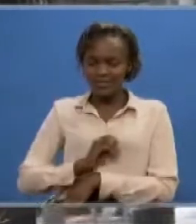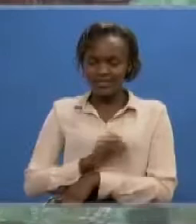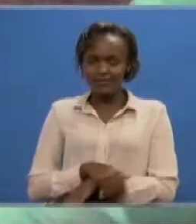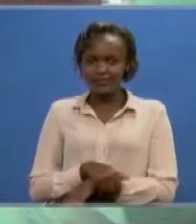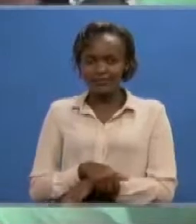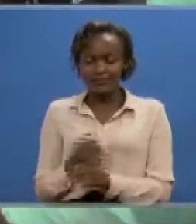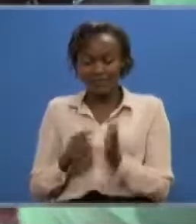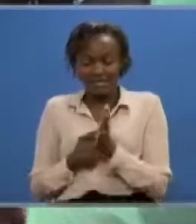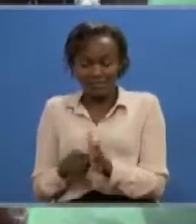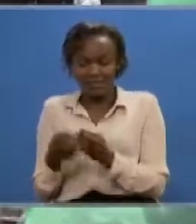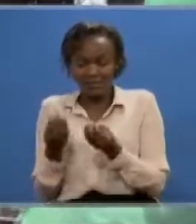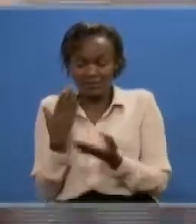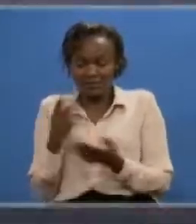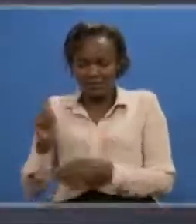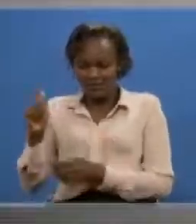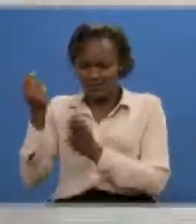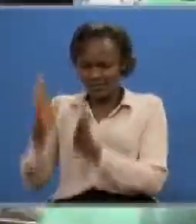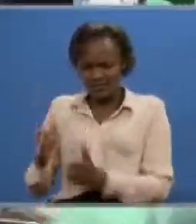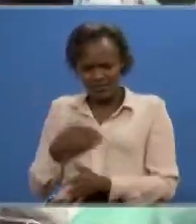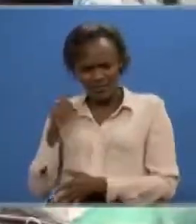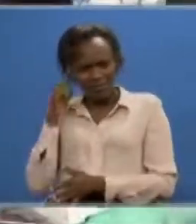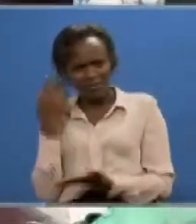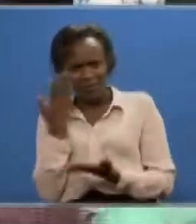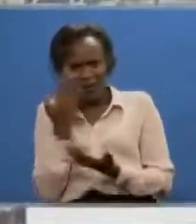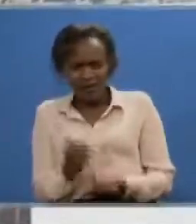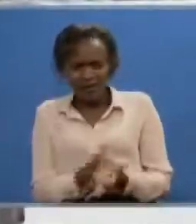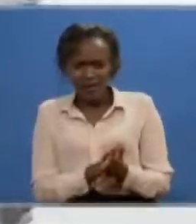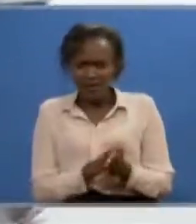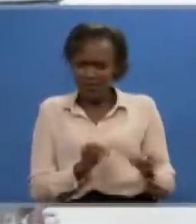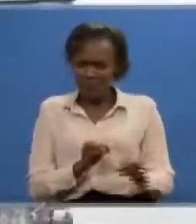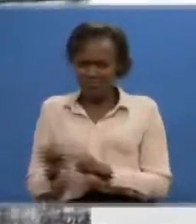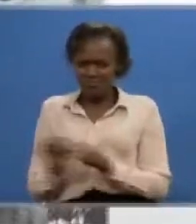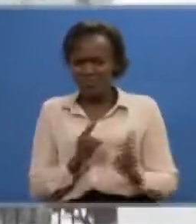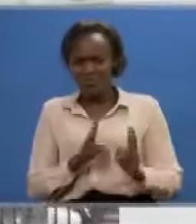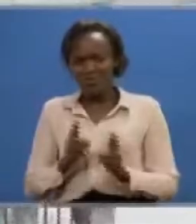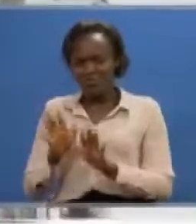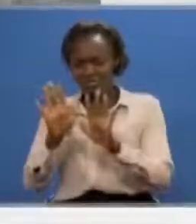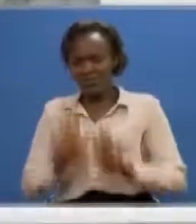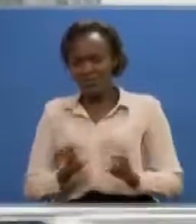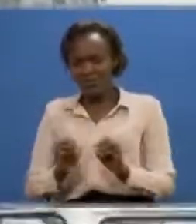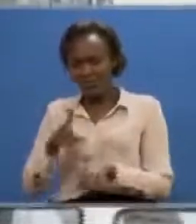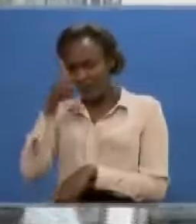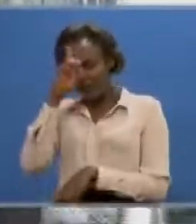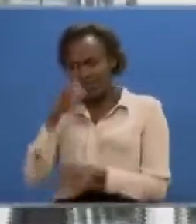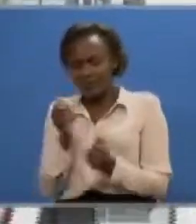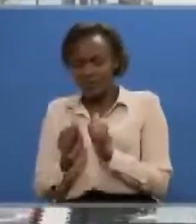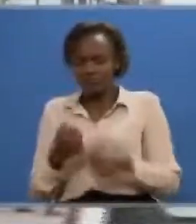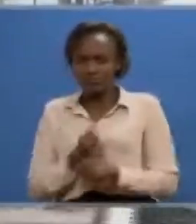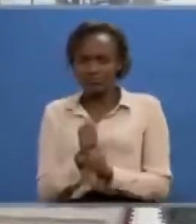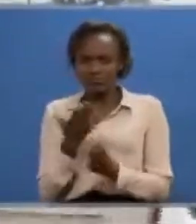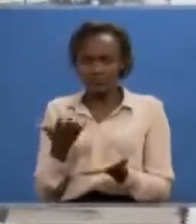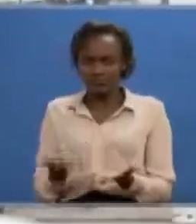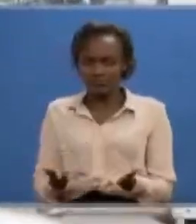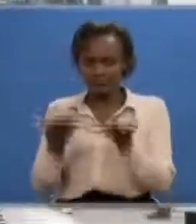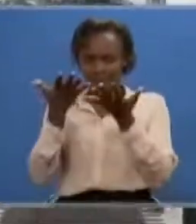Should Kenyans throw caution out of the window by having unnecessary movements to the rural areas that might lead to a spike of